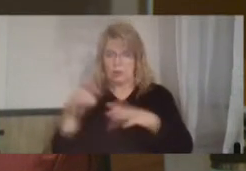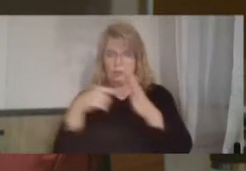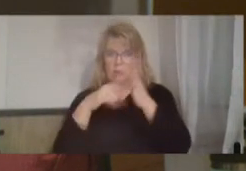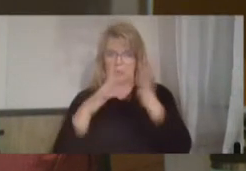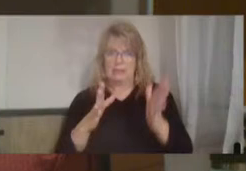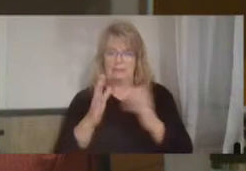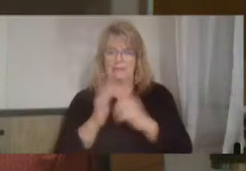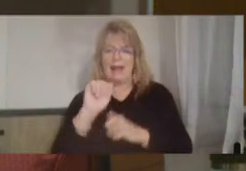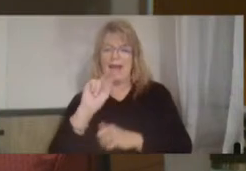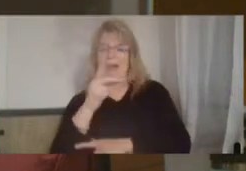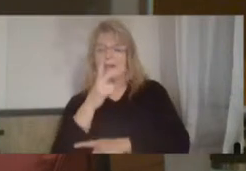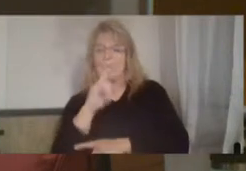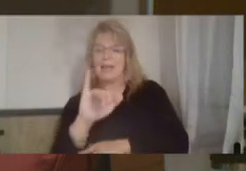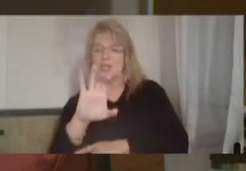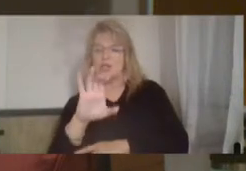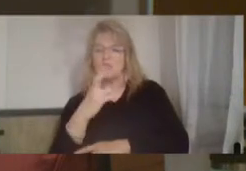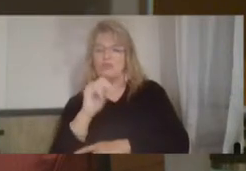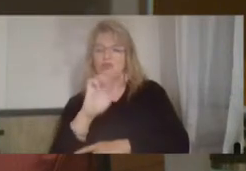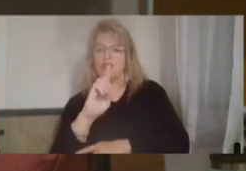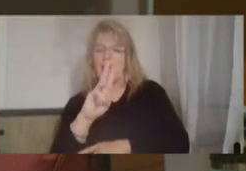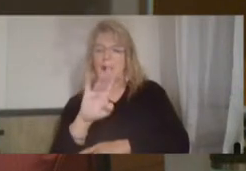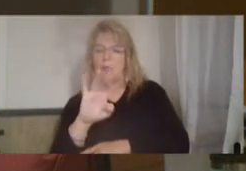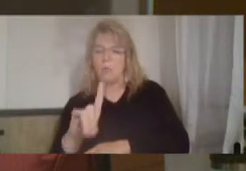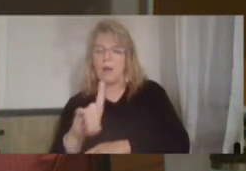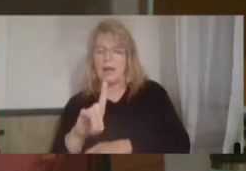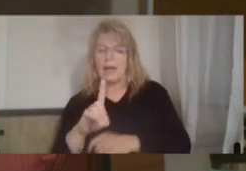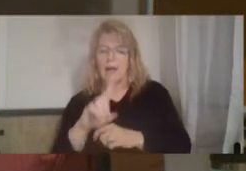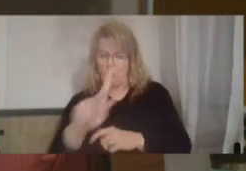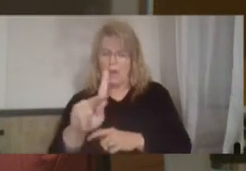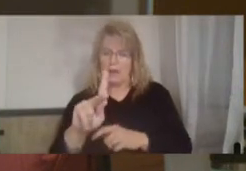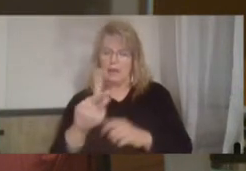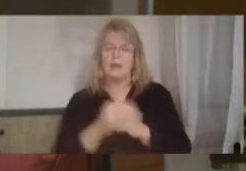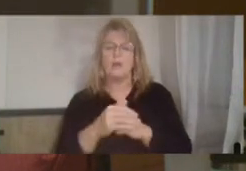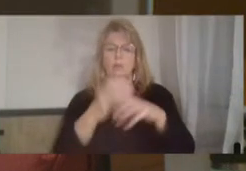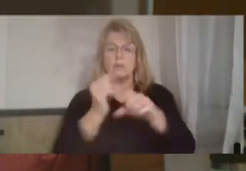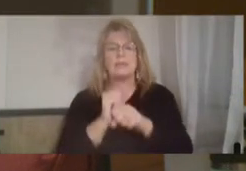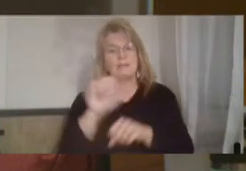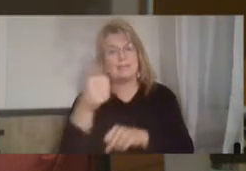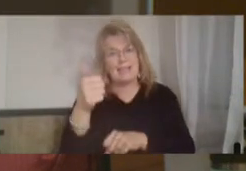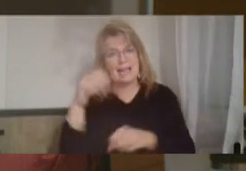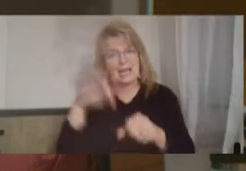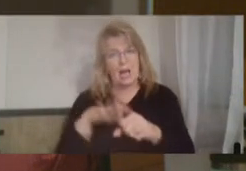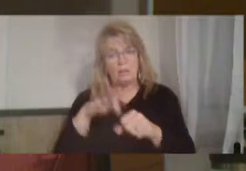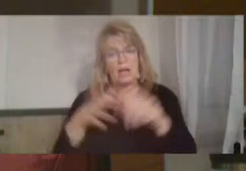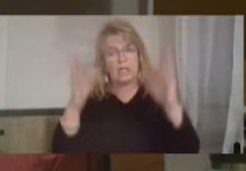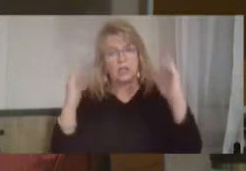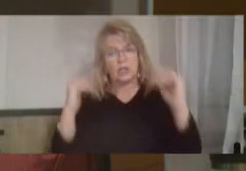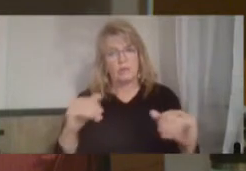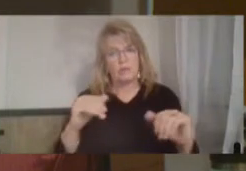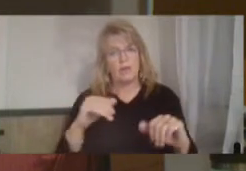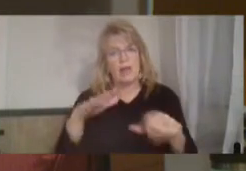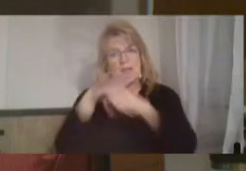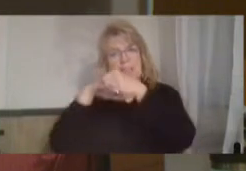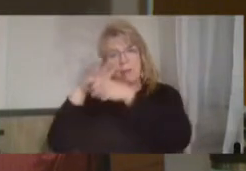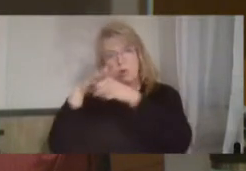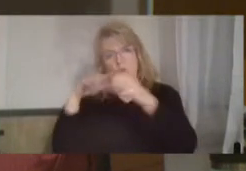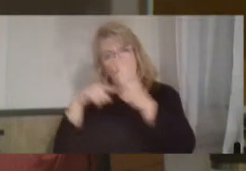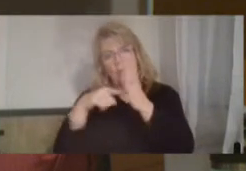Anthony Chadwick, the incumbent, received 10 nominations. For the neighborhood